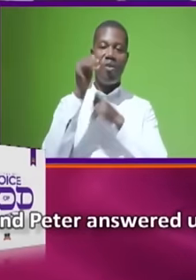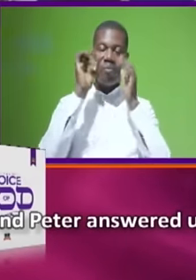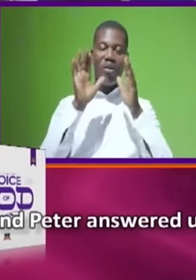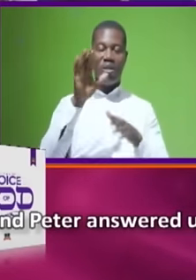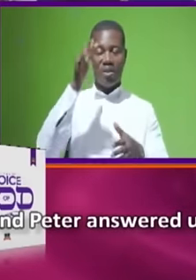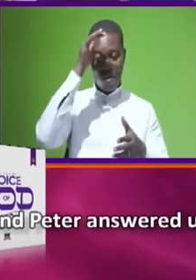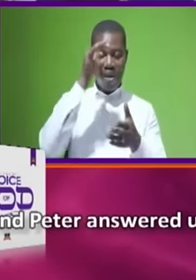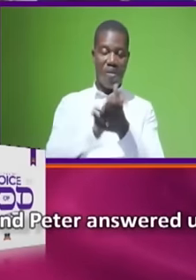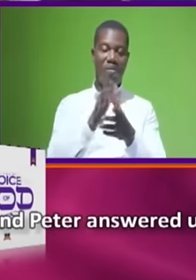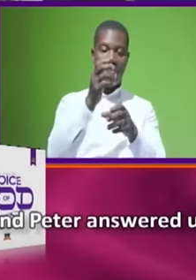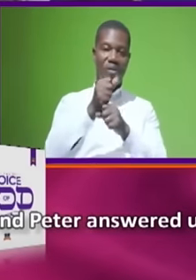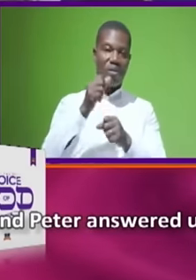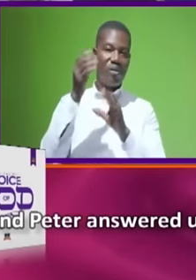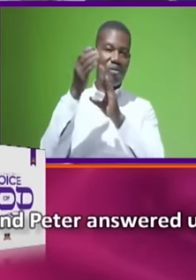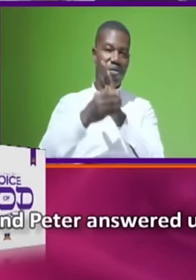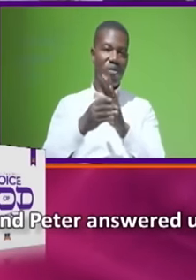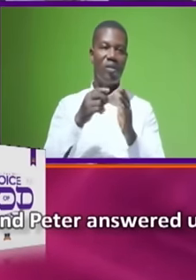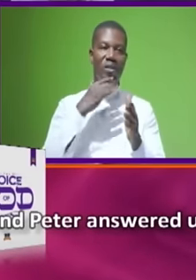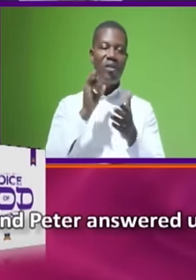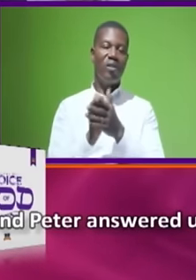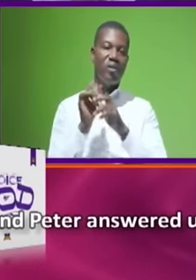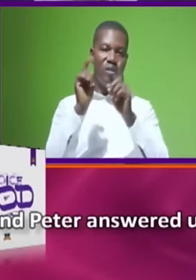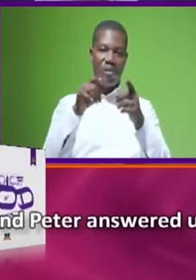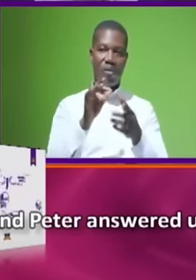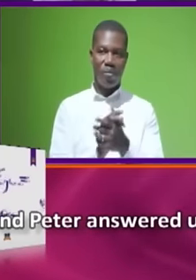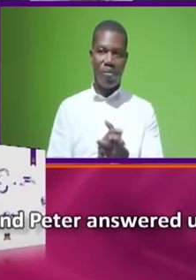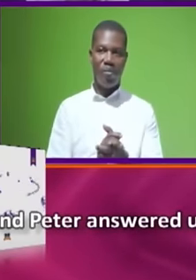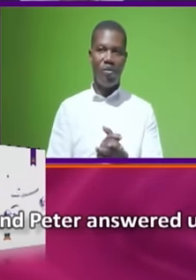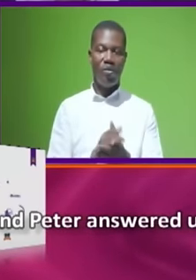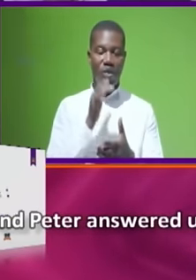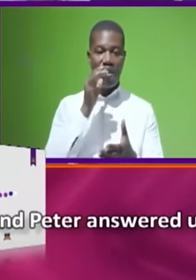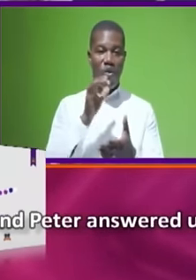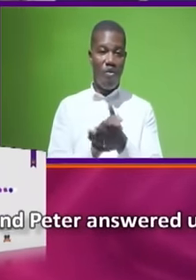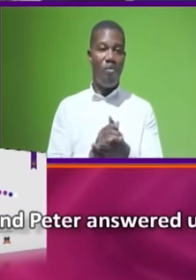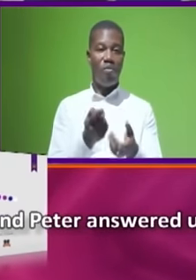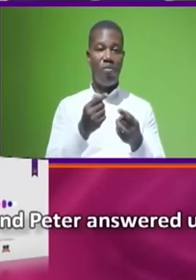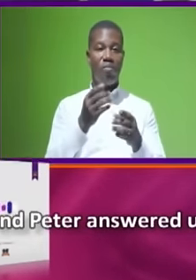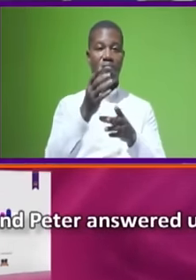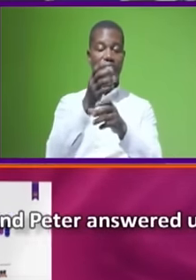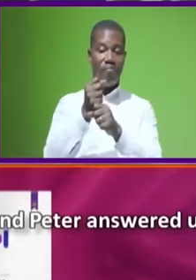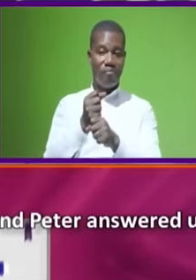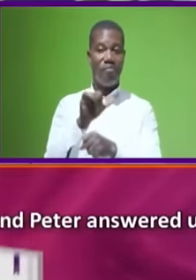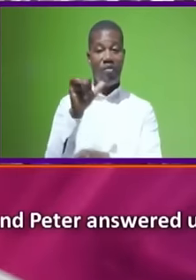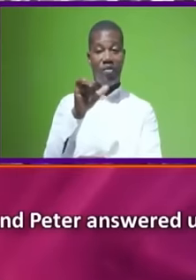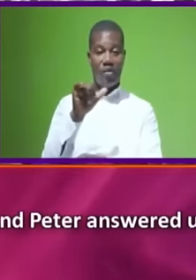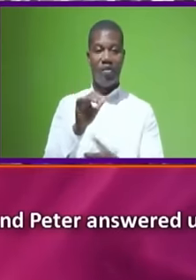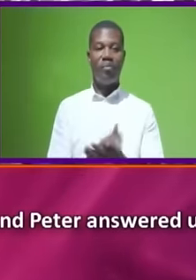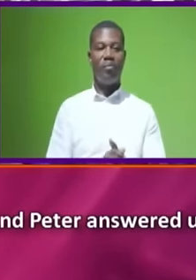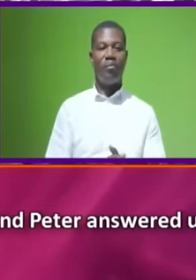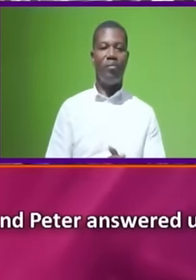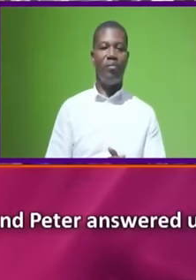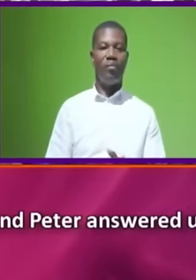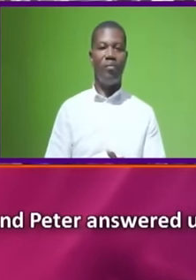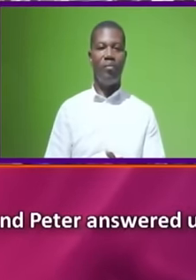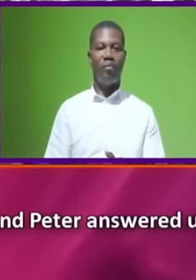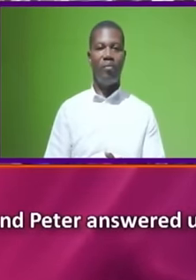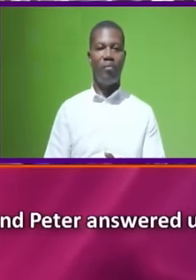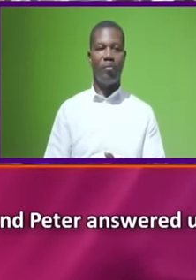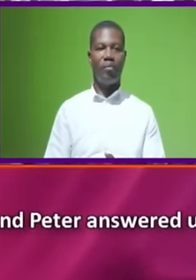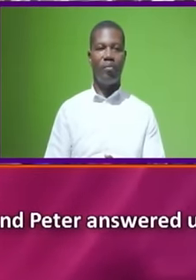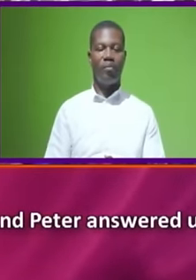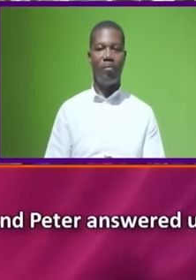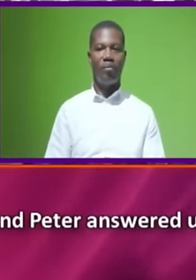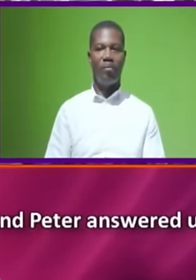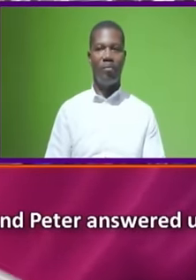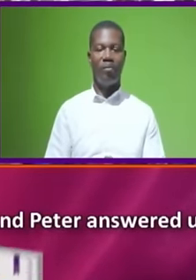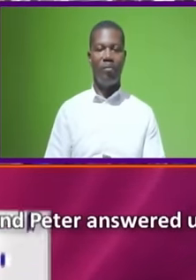kwaje form. Wo so yere wa kofa form. So take a look at how the Lord has blessed your husband and the whole family. He has gone